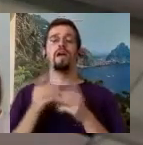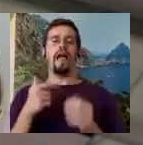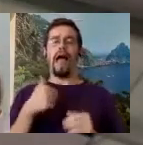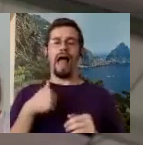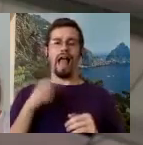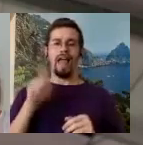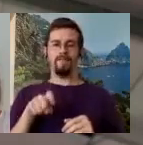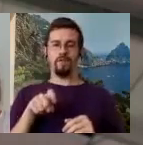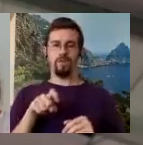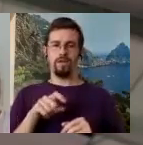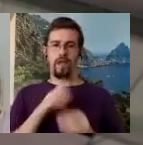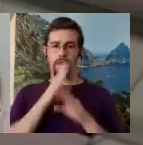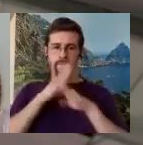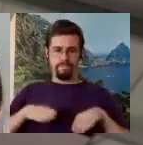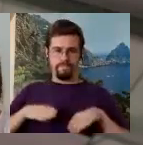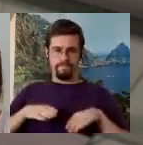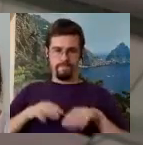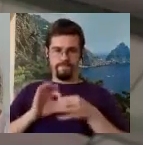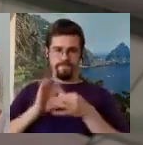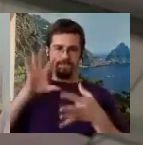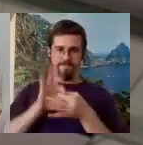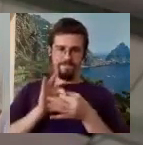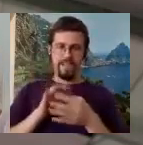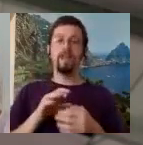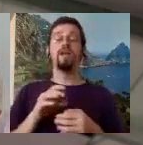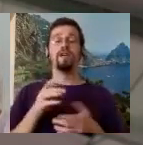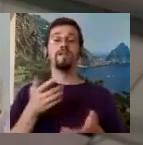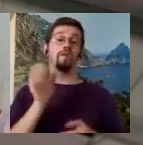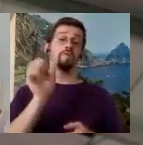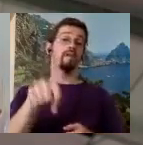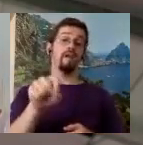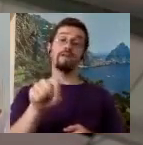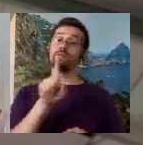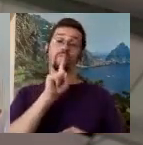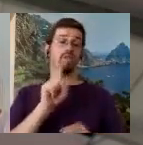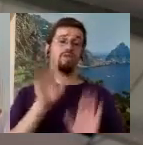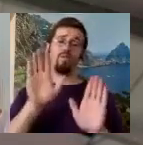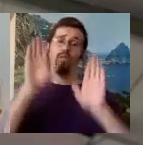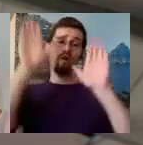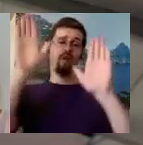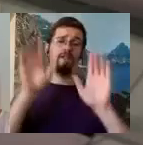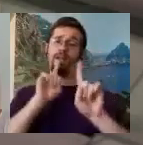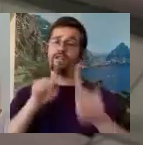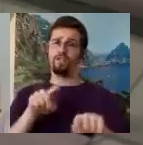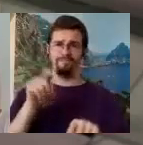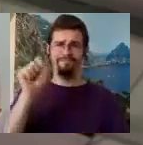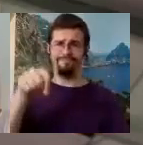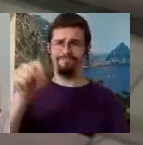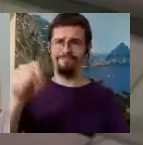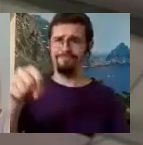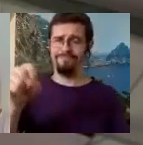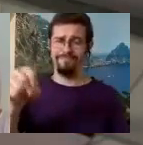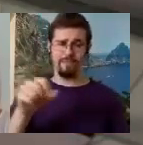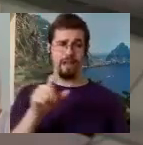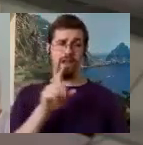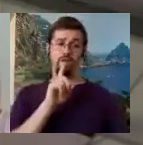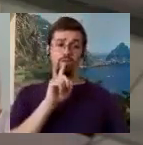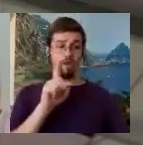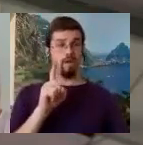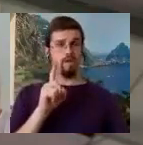languages on that idea. Did that answer the question? Did I answer the